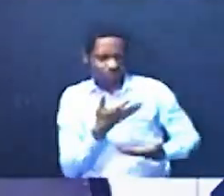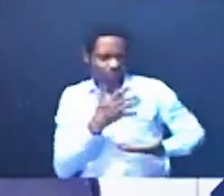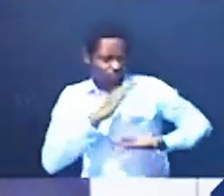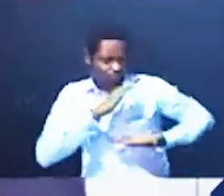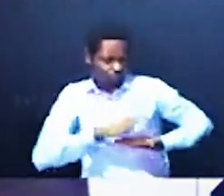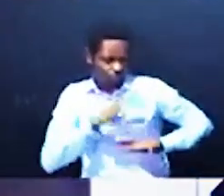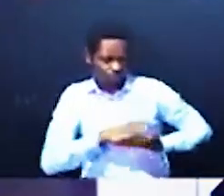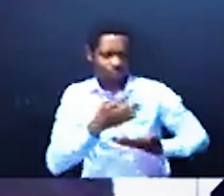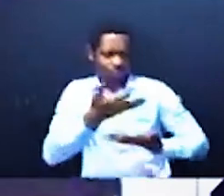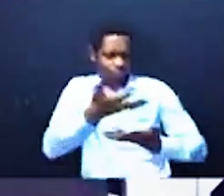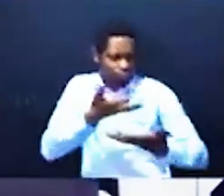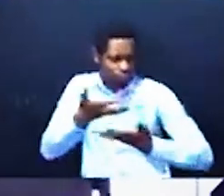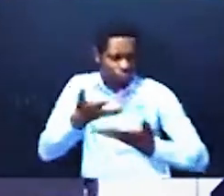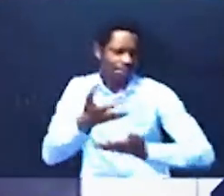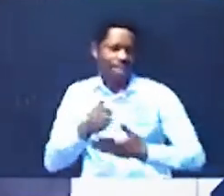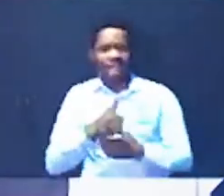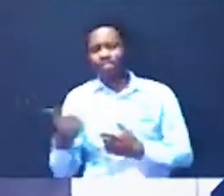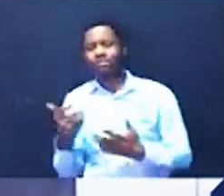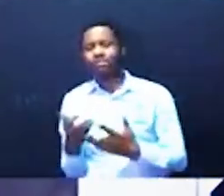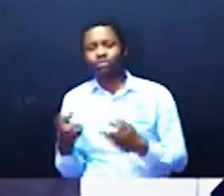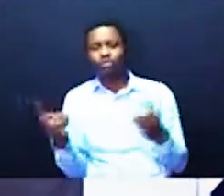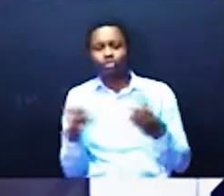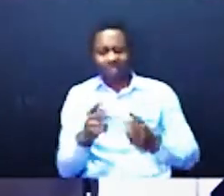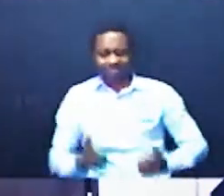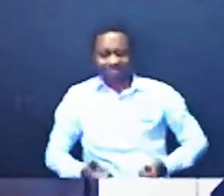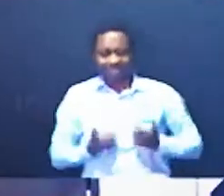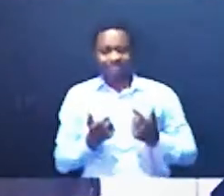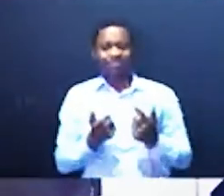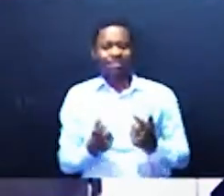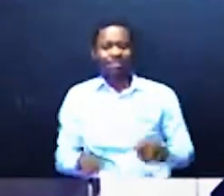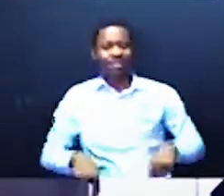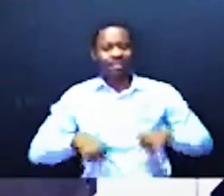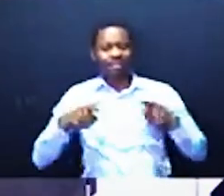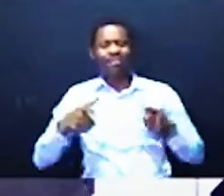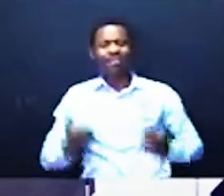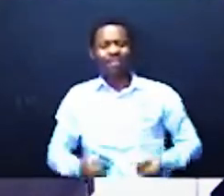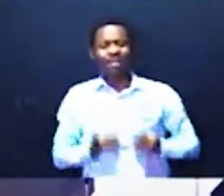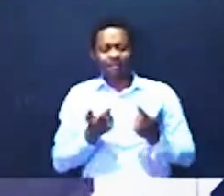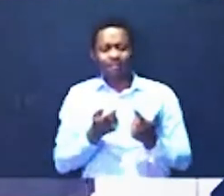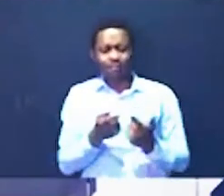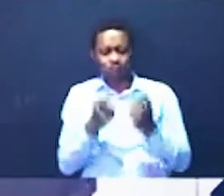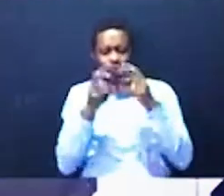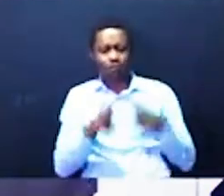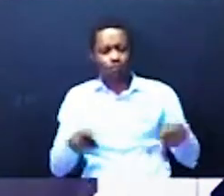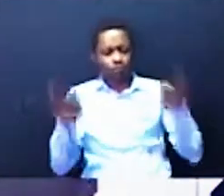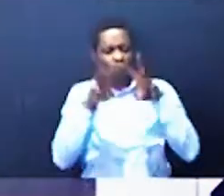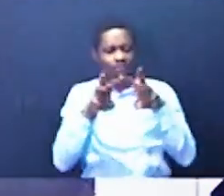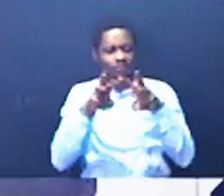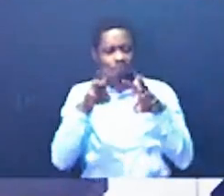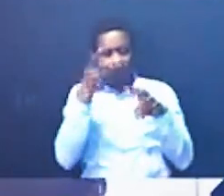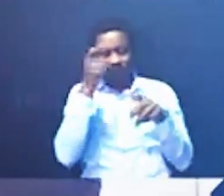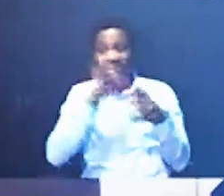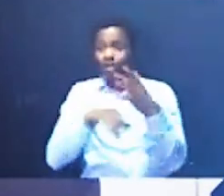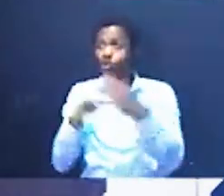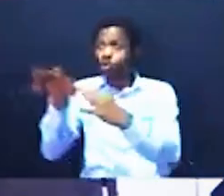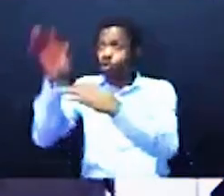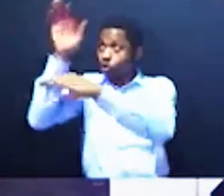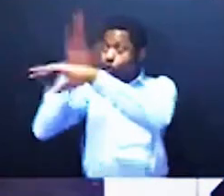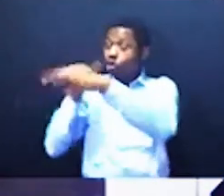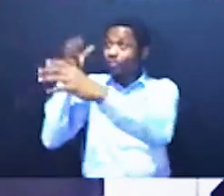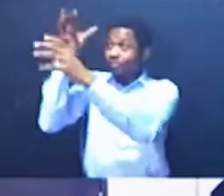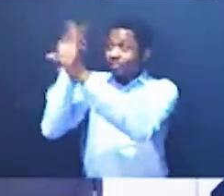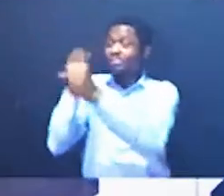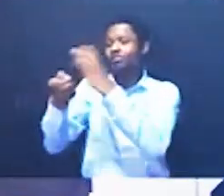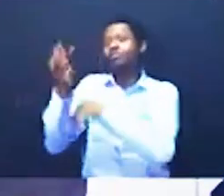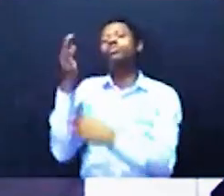one who wanna say. And to live a life worthy of the calling that we have all received. Now, want to me at tenas a senior fra,